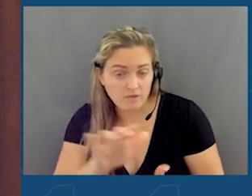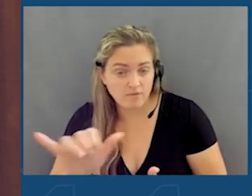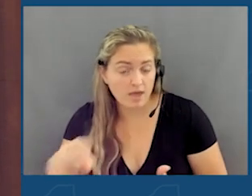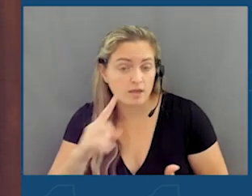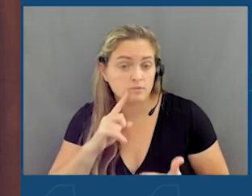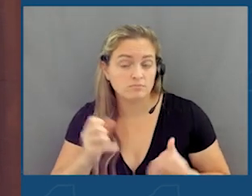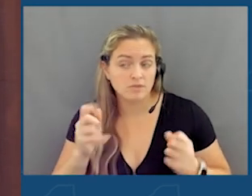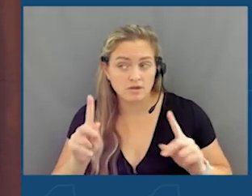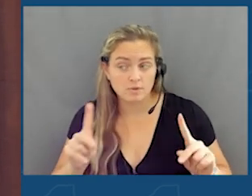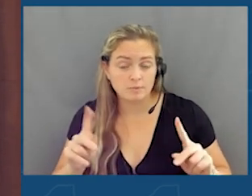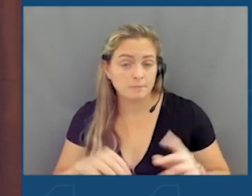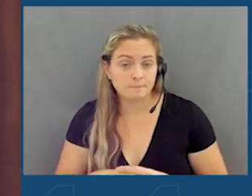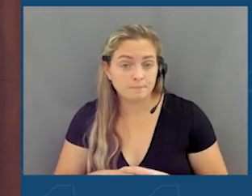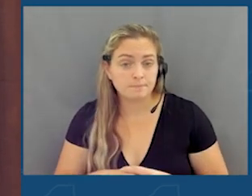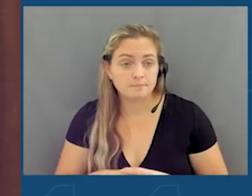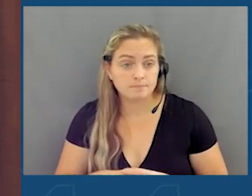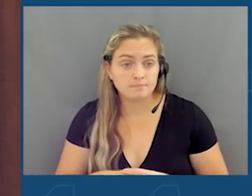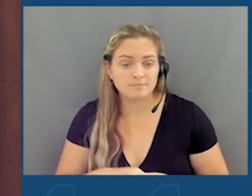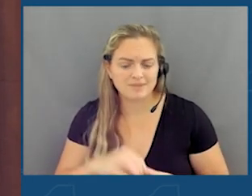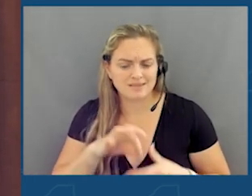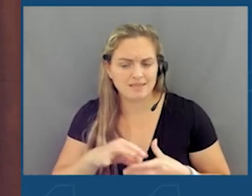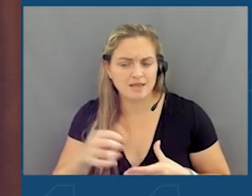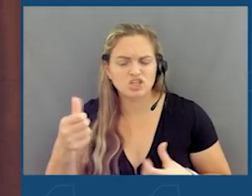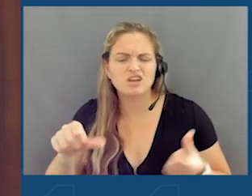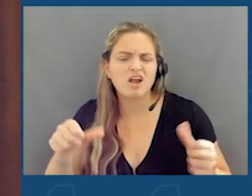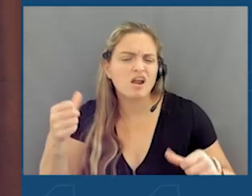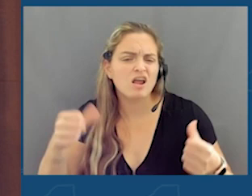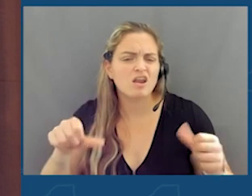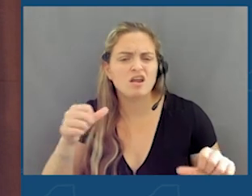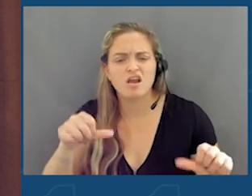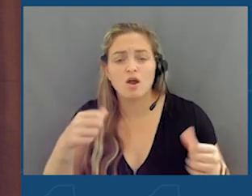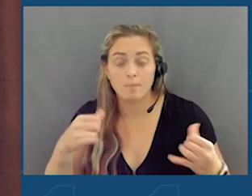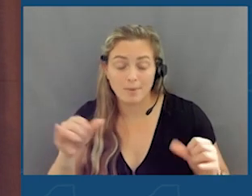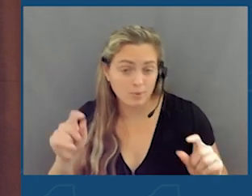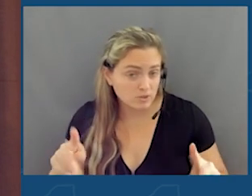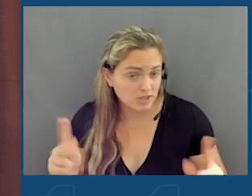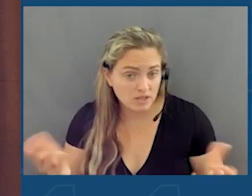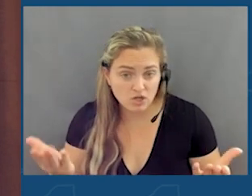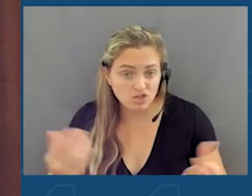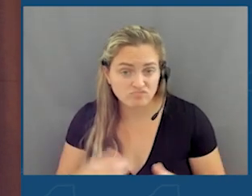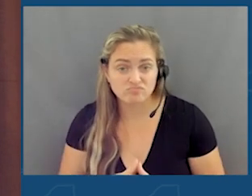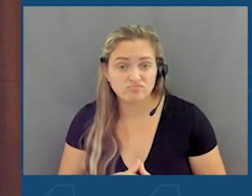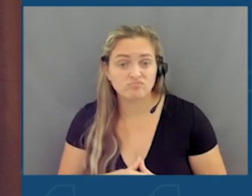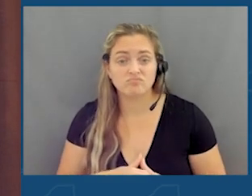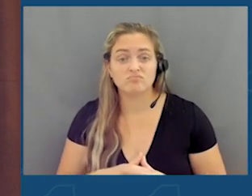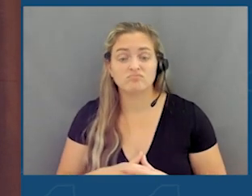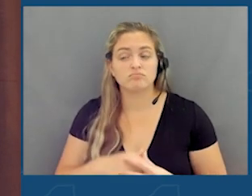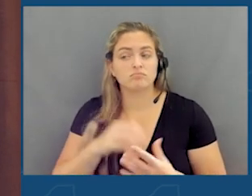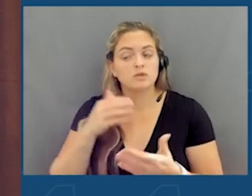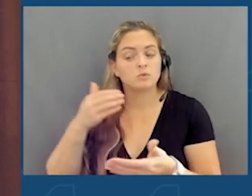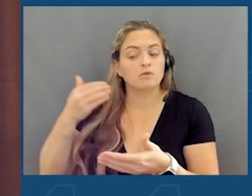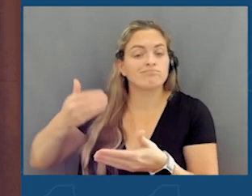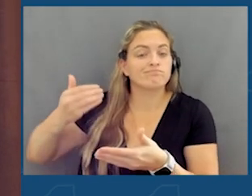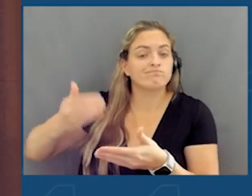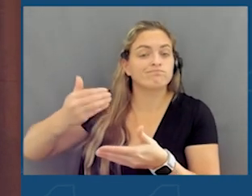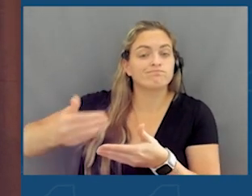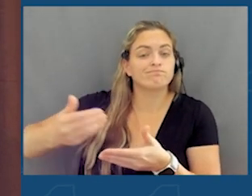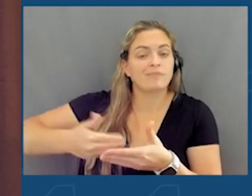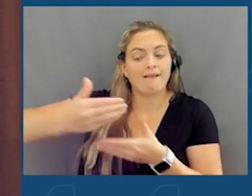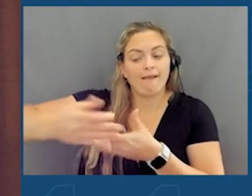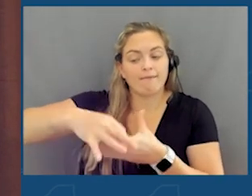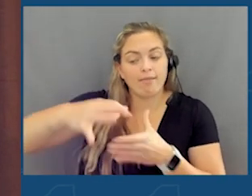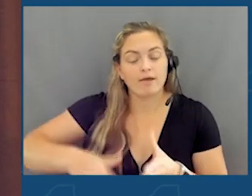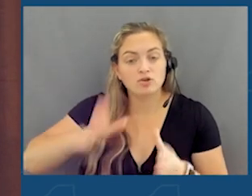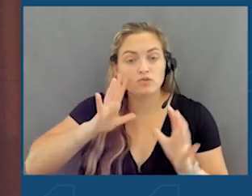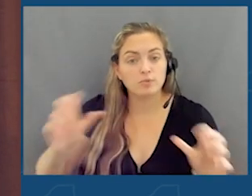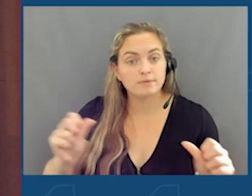that today. These election deniers are still among us. So as we approach the next election, next presidential